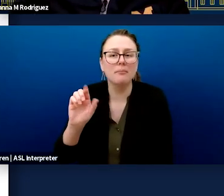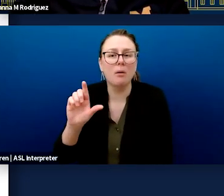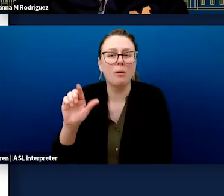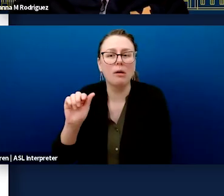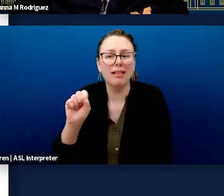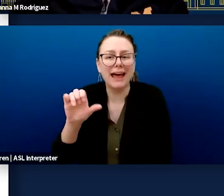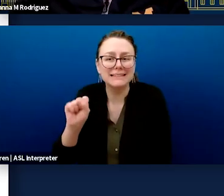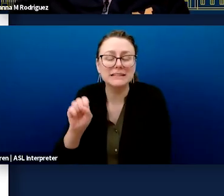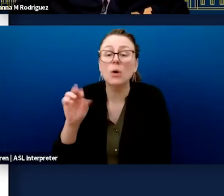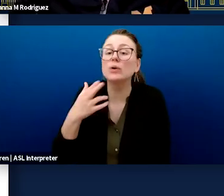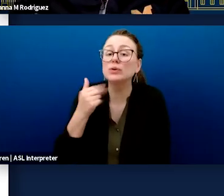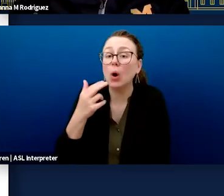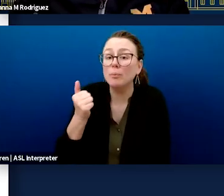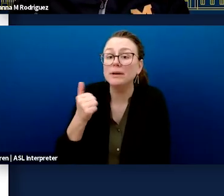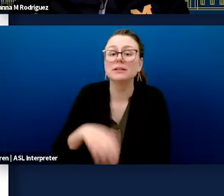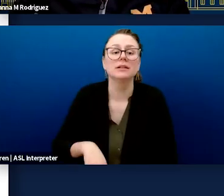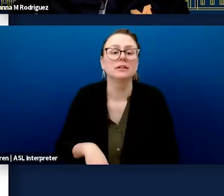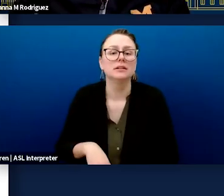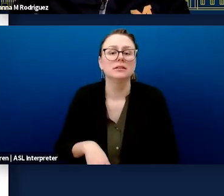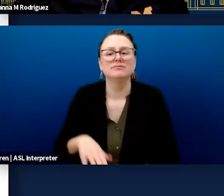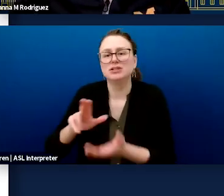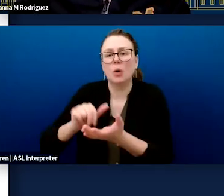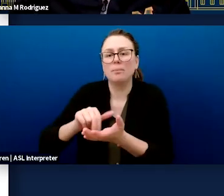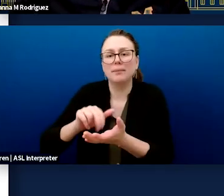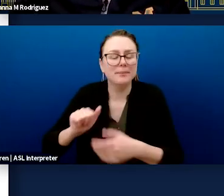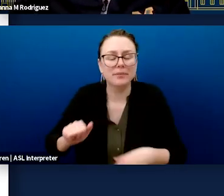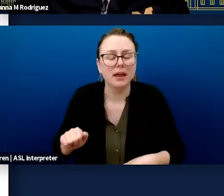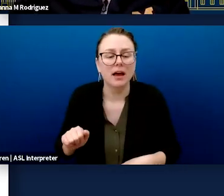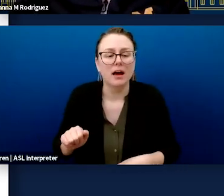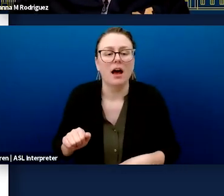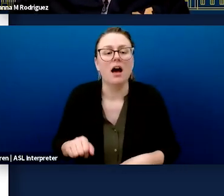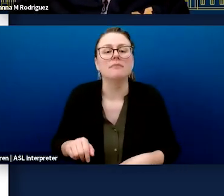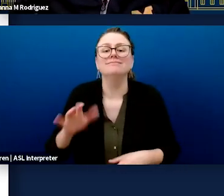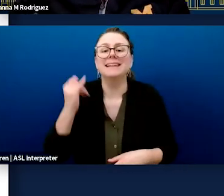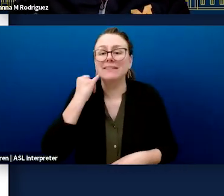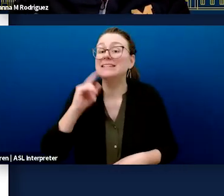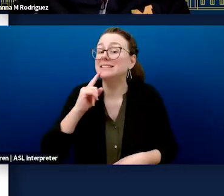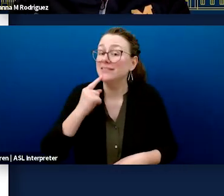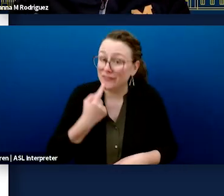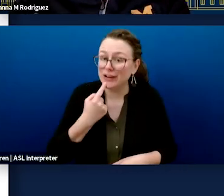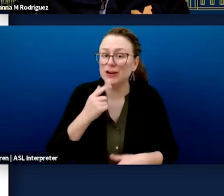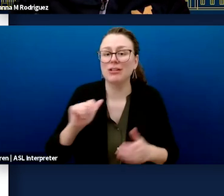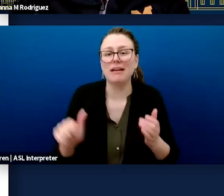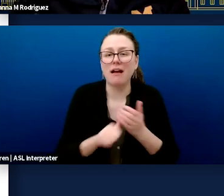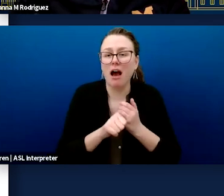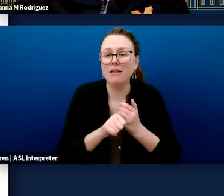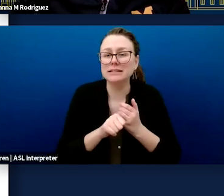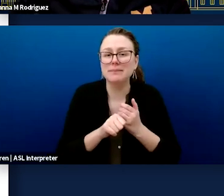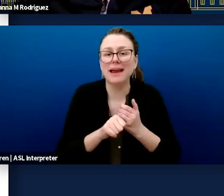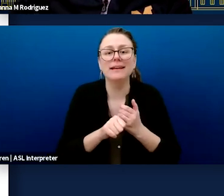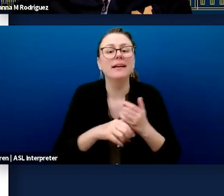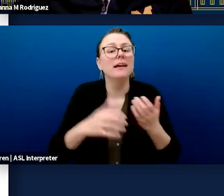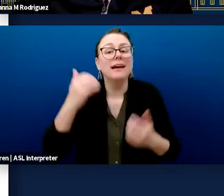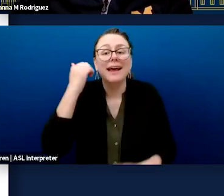to clean folks out when they're severely constipated. Everyday